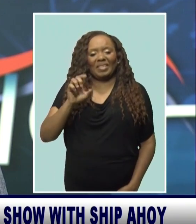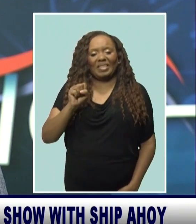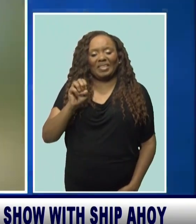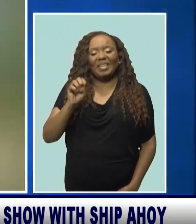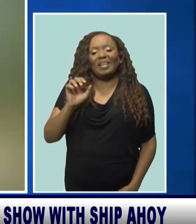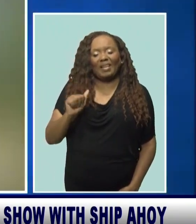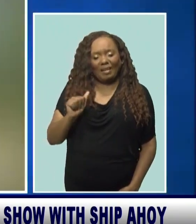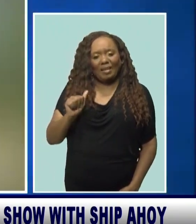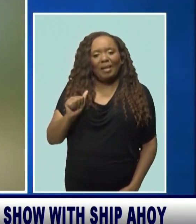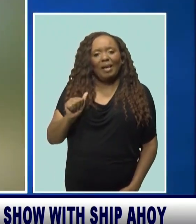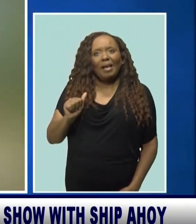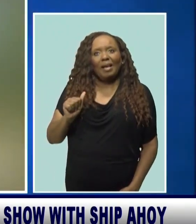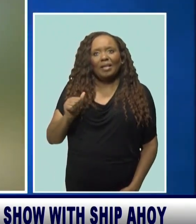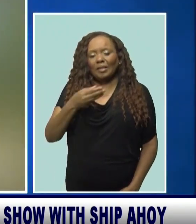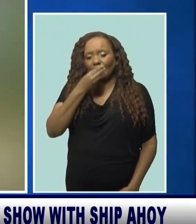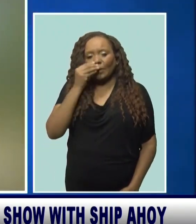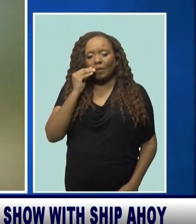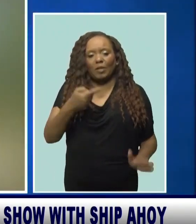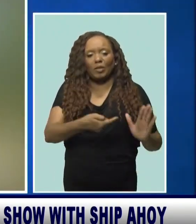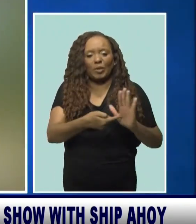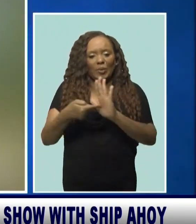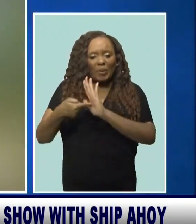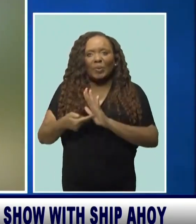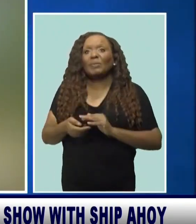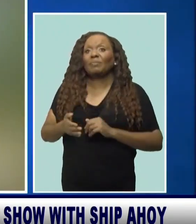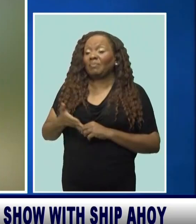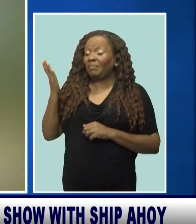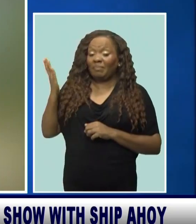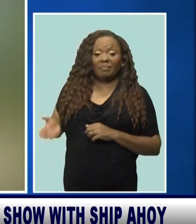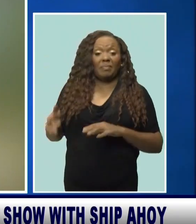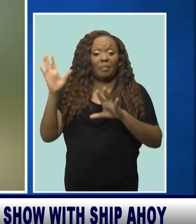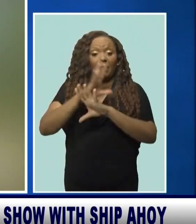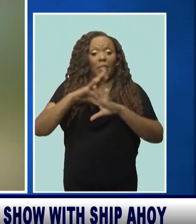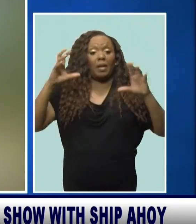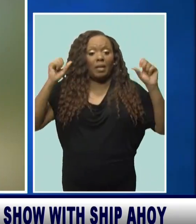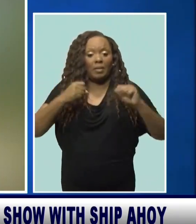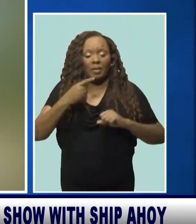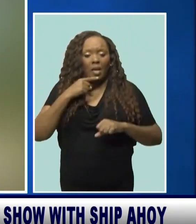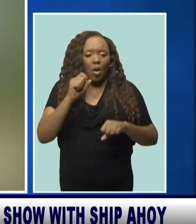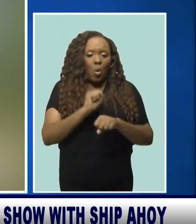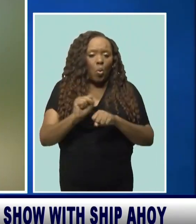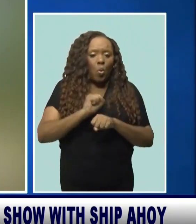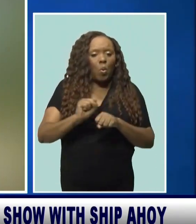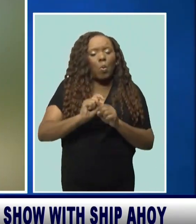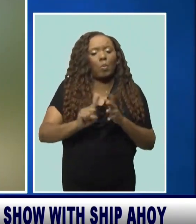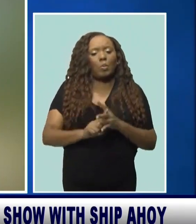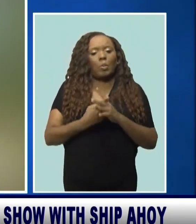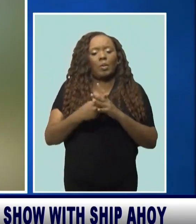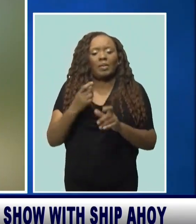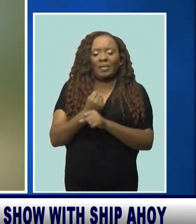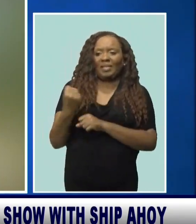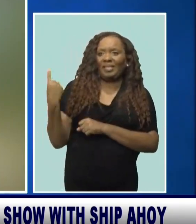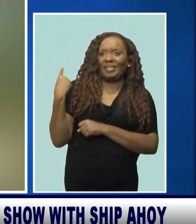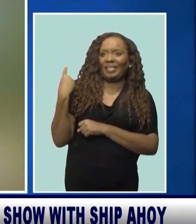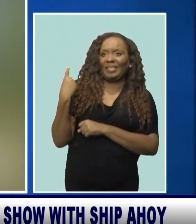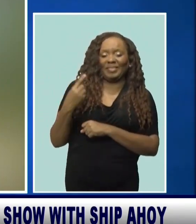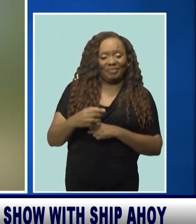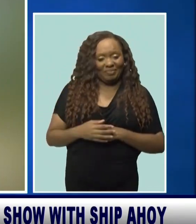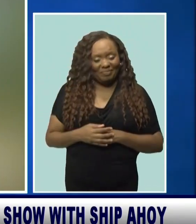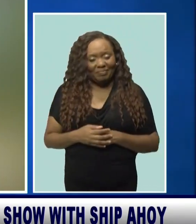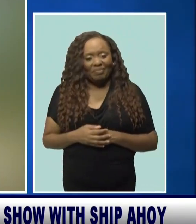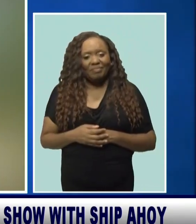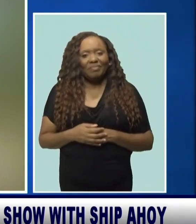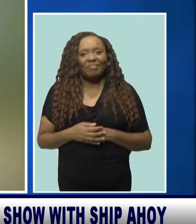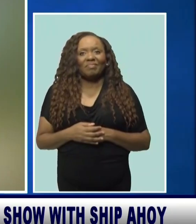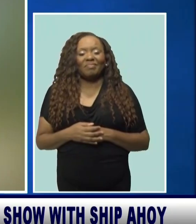depiction, Landship Ahoy. President of the BHS, Jenny Weech, says work began last year. We